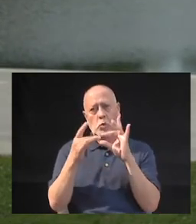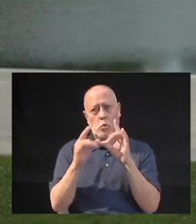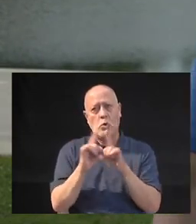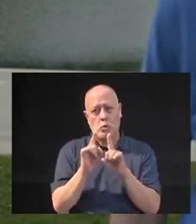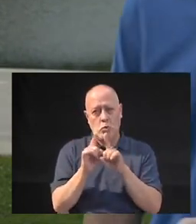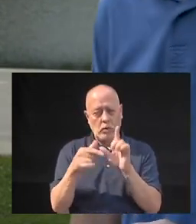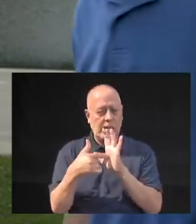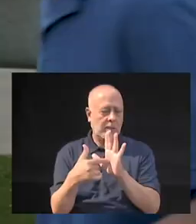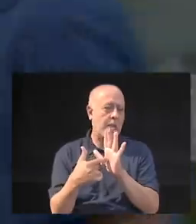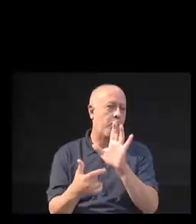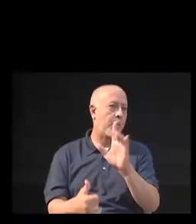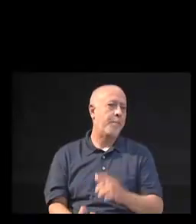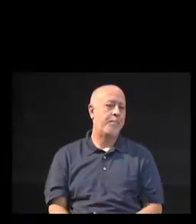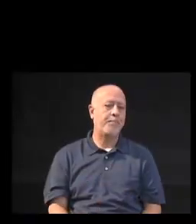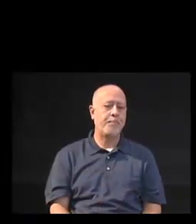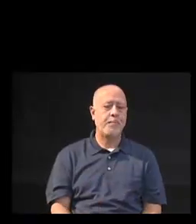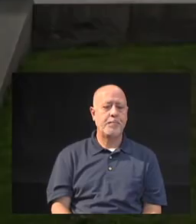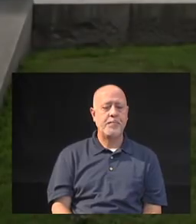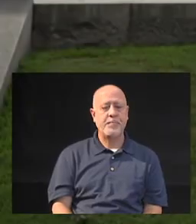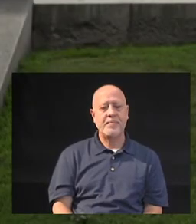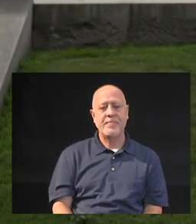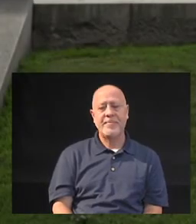example.